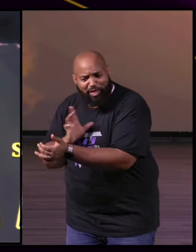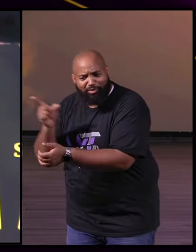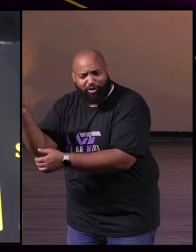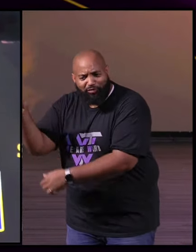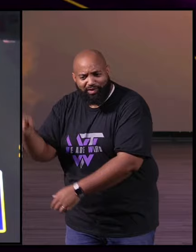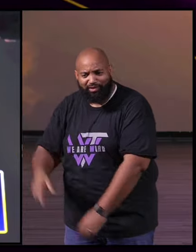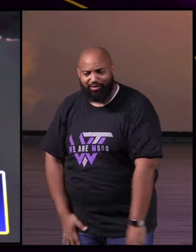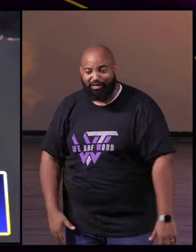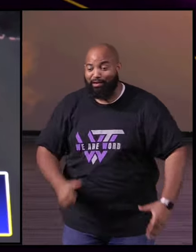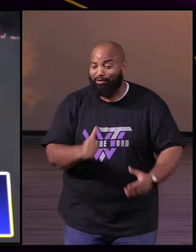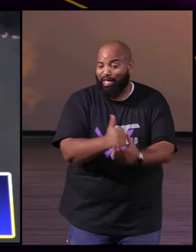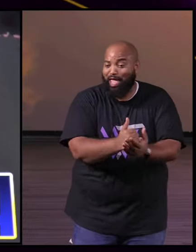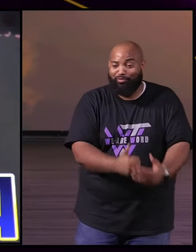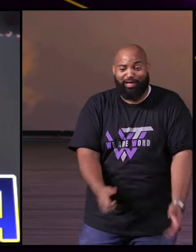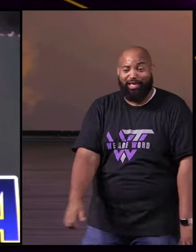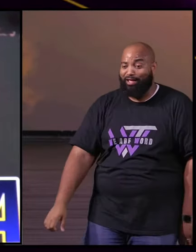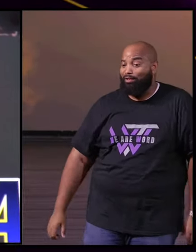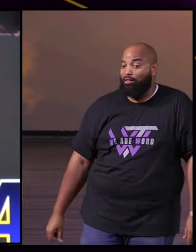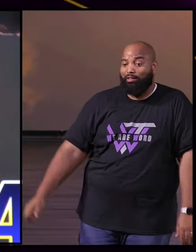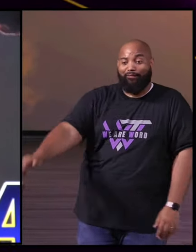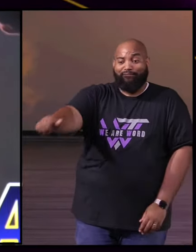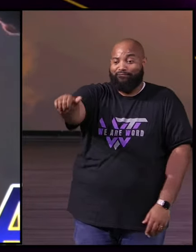he's shot calling.